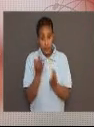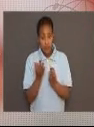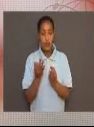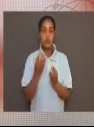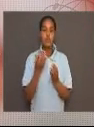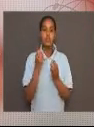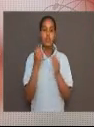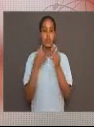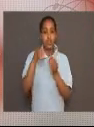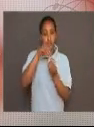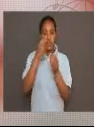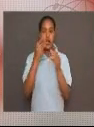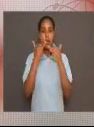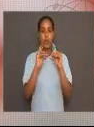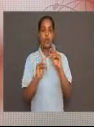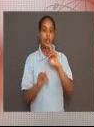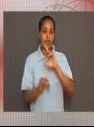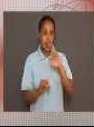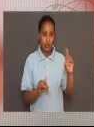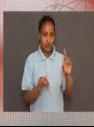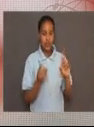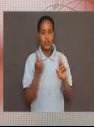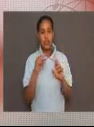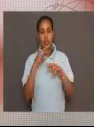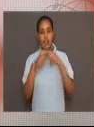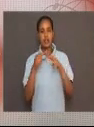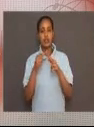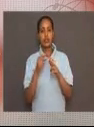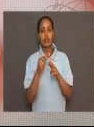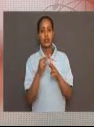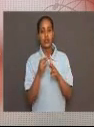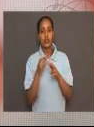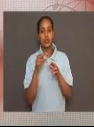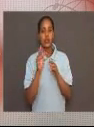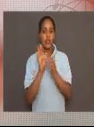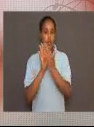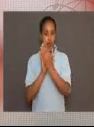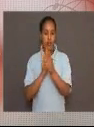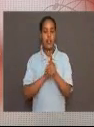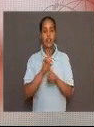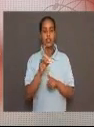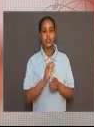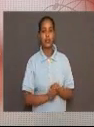the amount of reactants, the reaction will proceed in a forward direction.